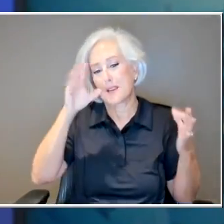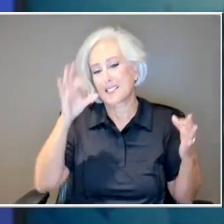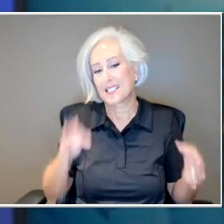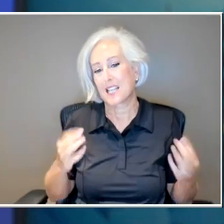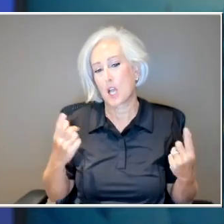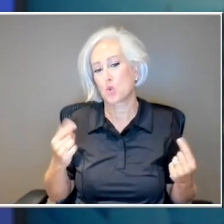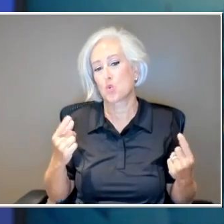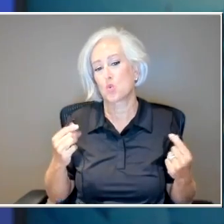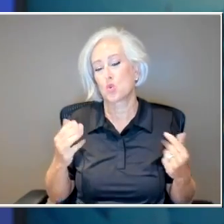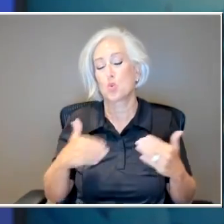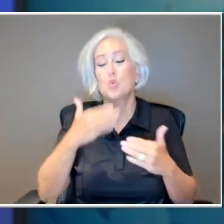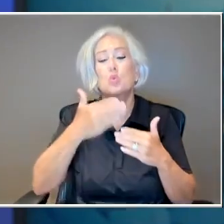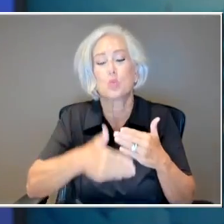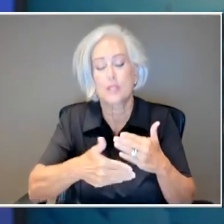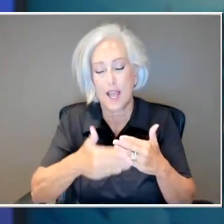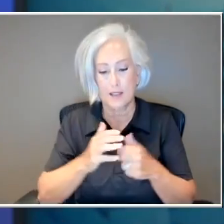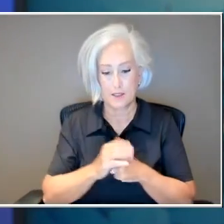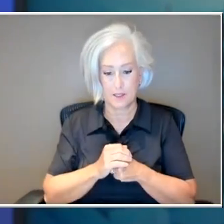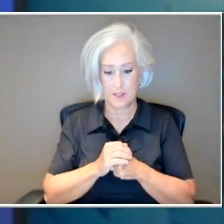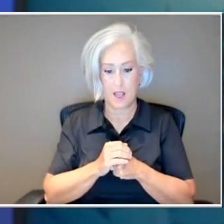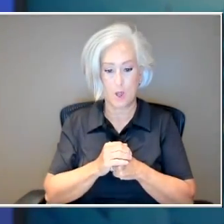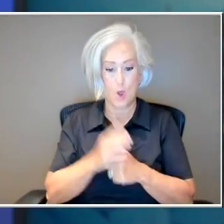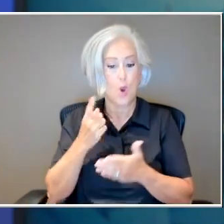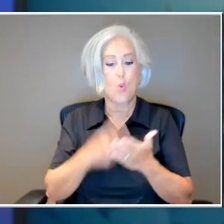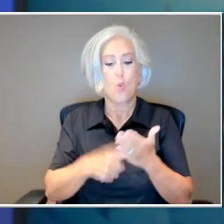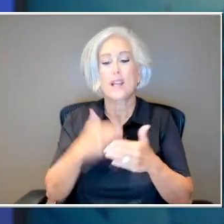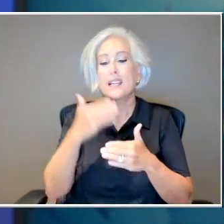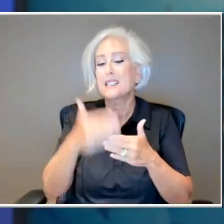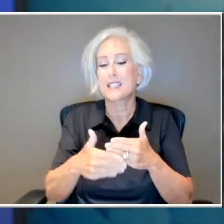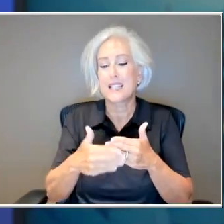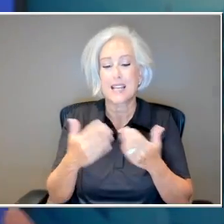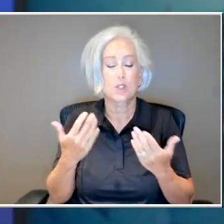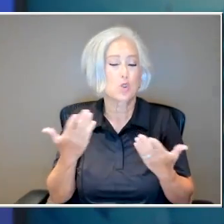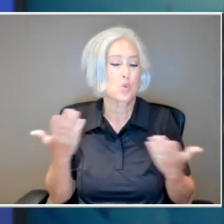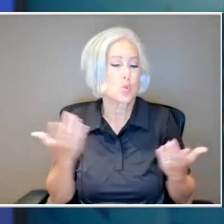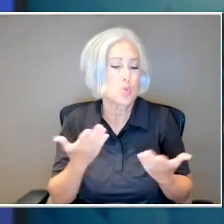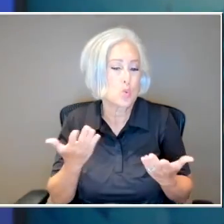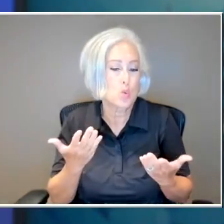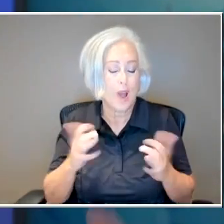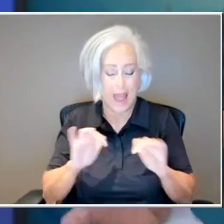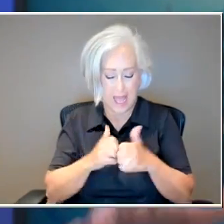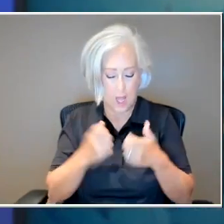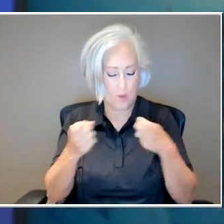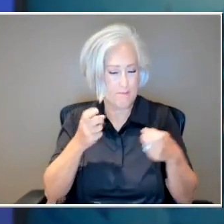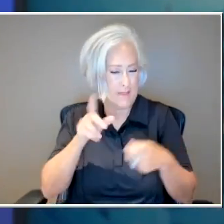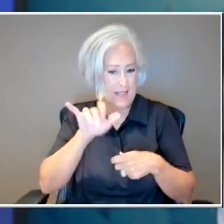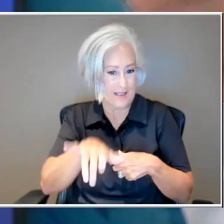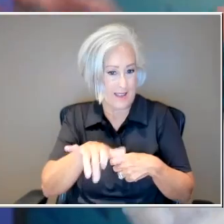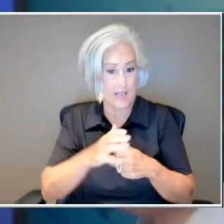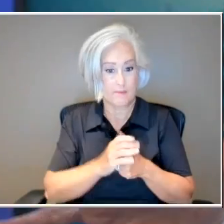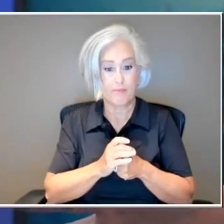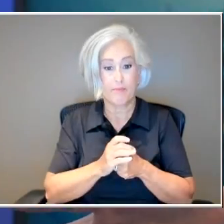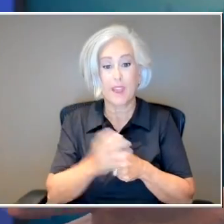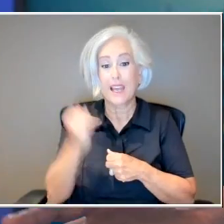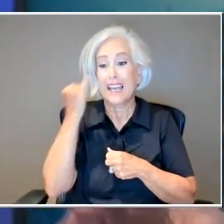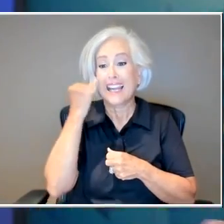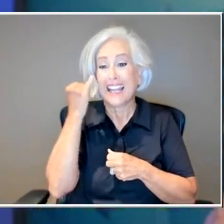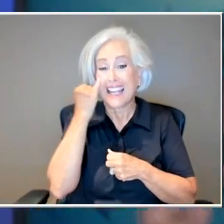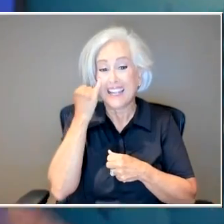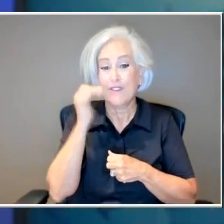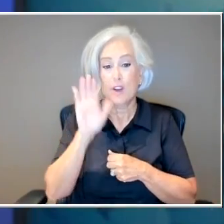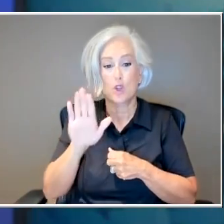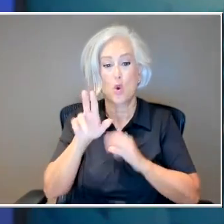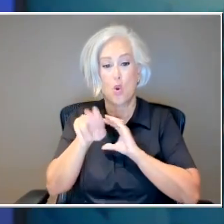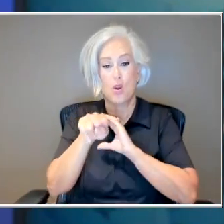infrequently, is what are the next steps for how we manage it? So if it looks like on your CAT scan,